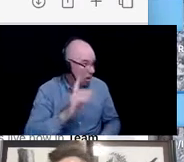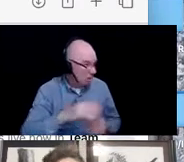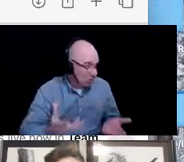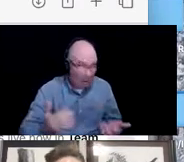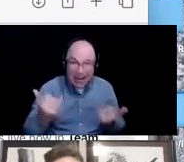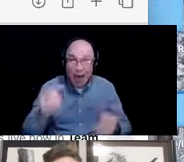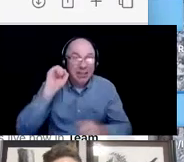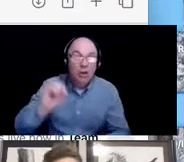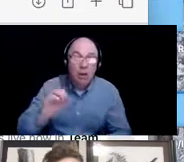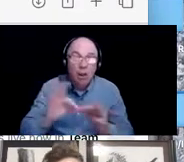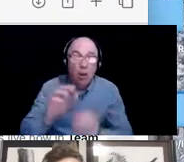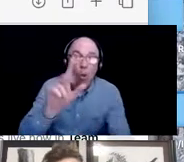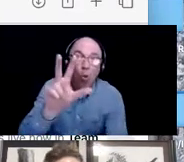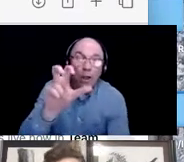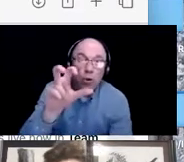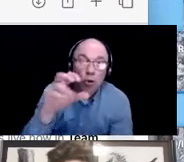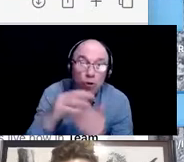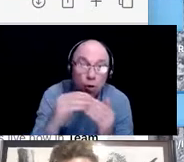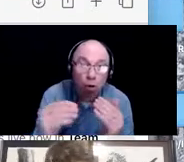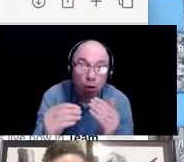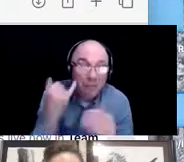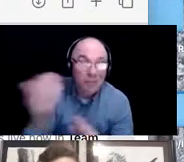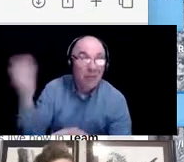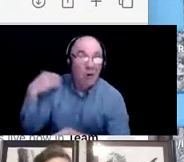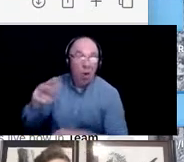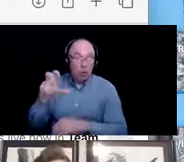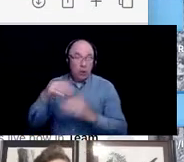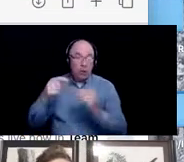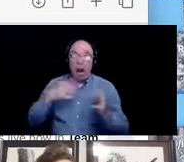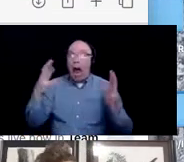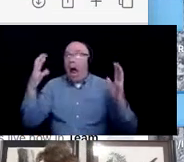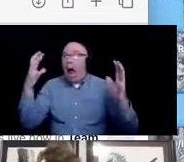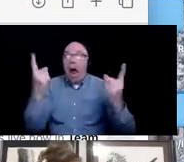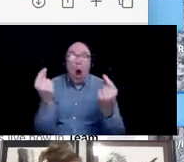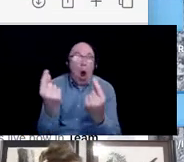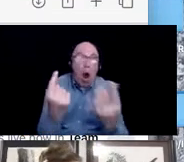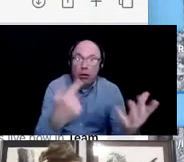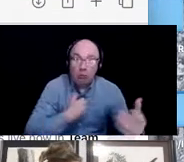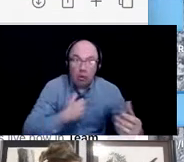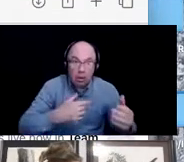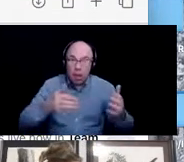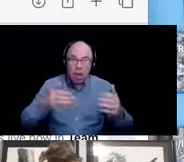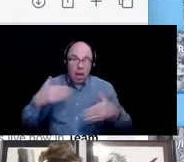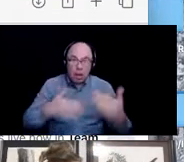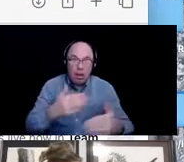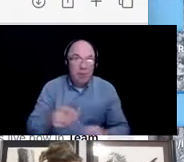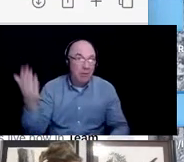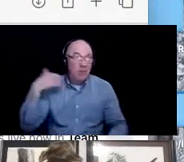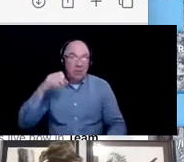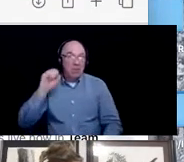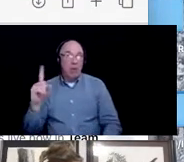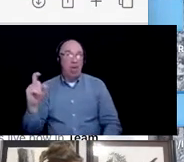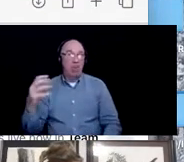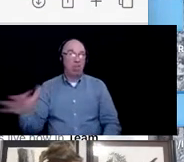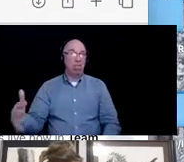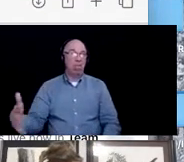$300? I would have done anything for $300, right? That was a lot of money. But it was just $100 that I wanted. And I